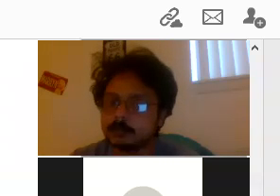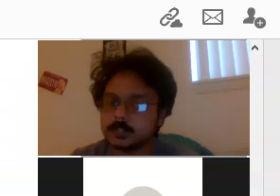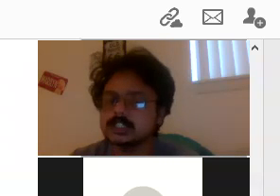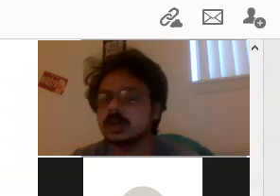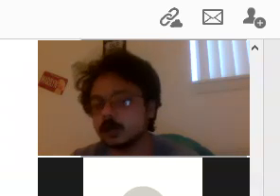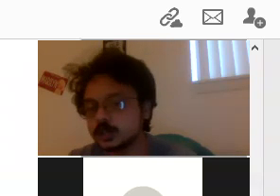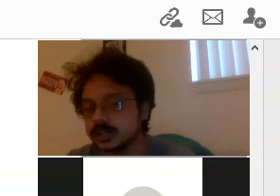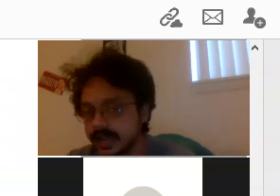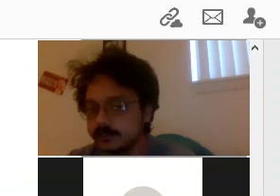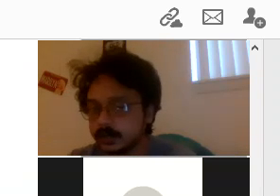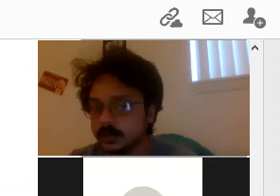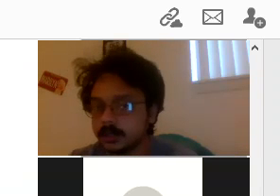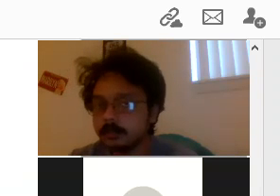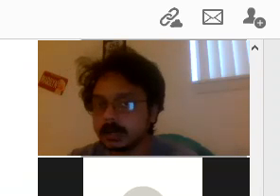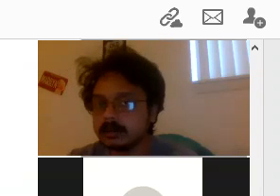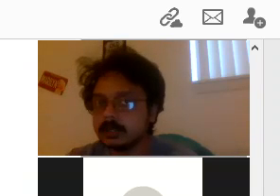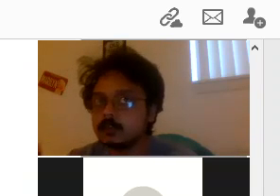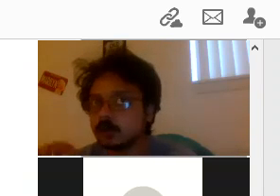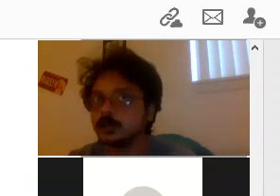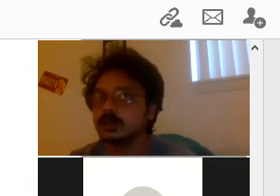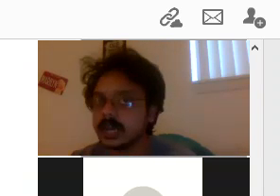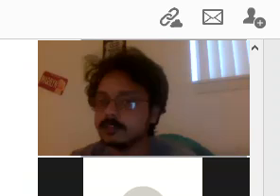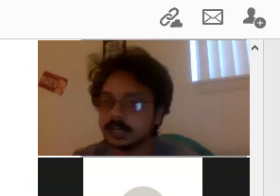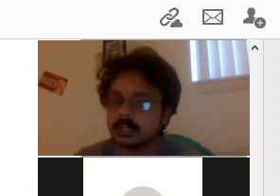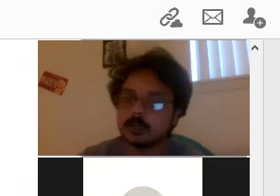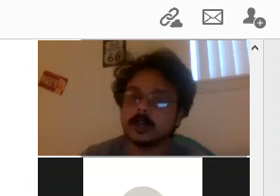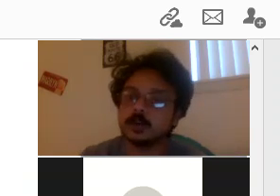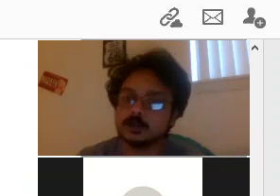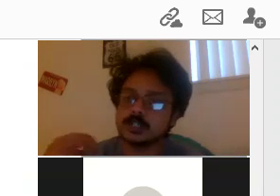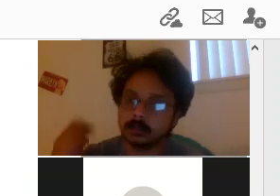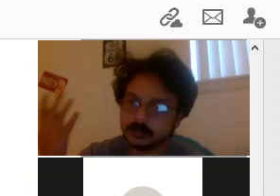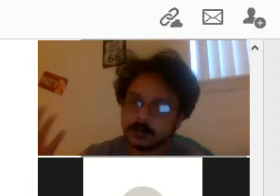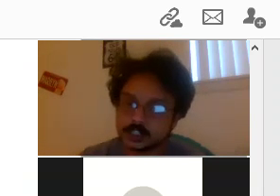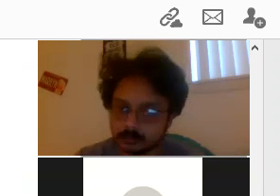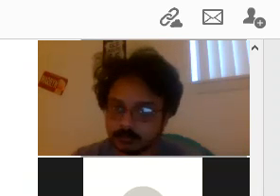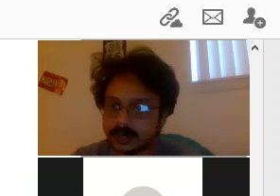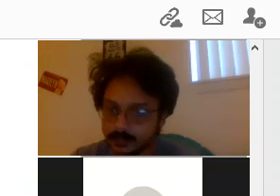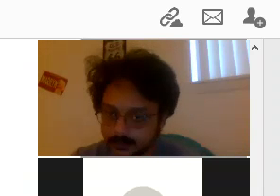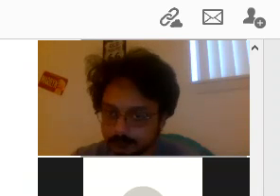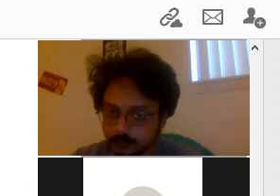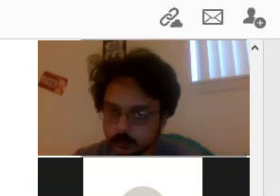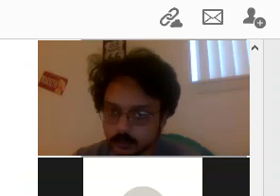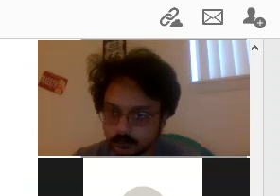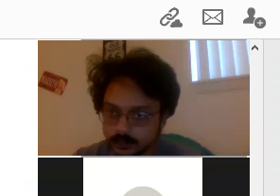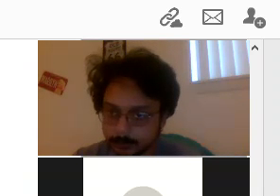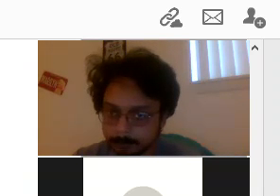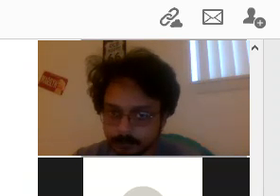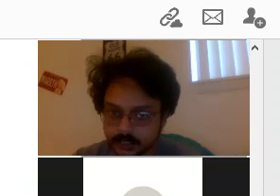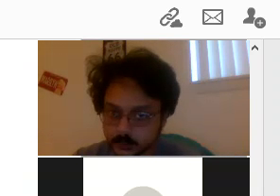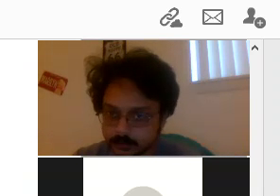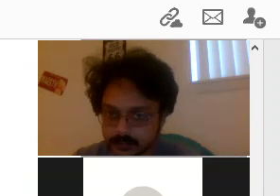a trial and error process. You can also derive it, but if you're going to derive it anyway, why not use the limit function directly to solve